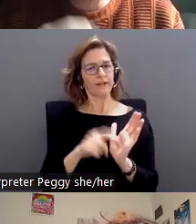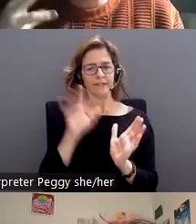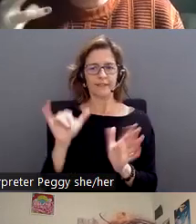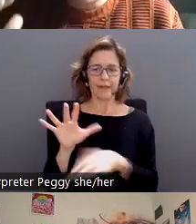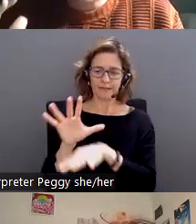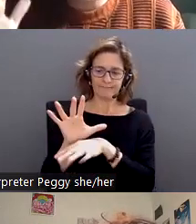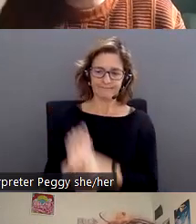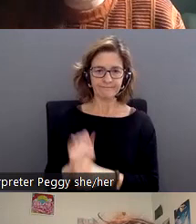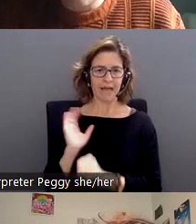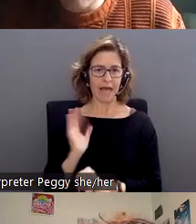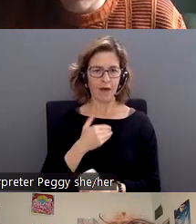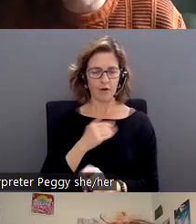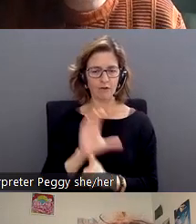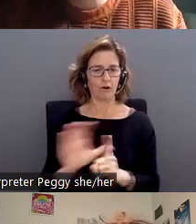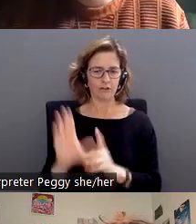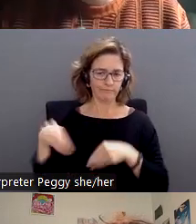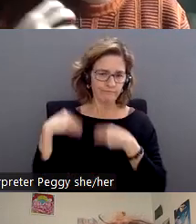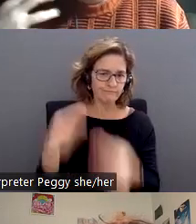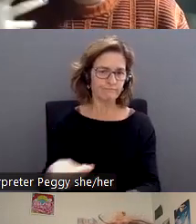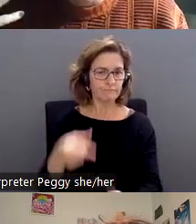violence. And at the same time,